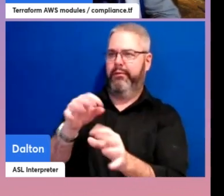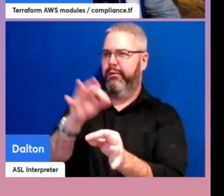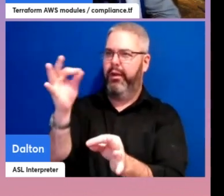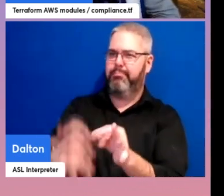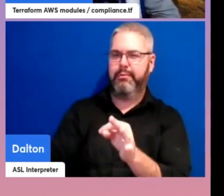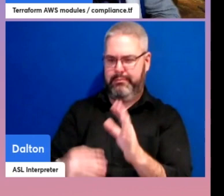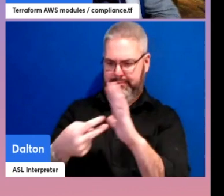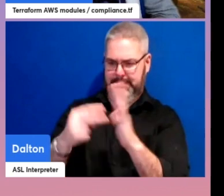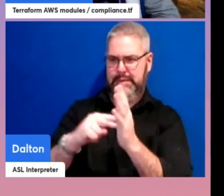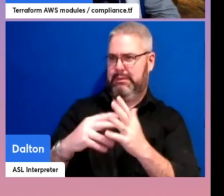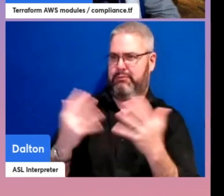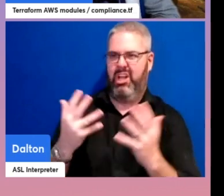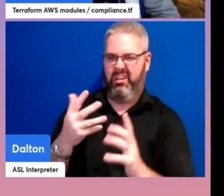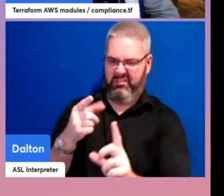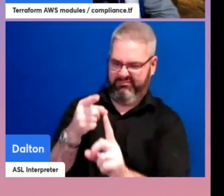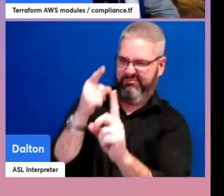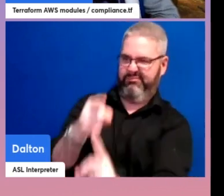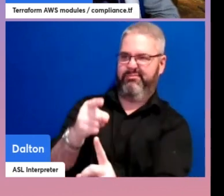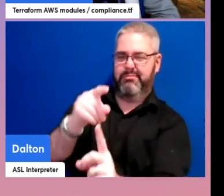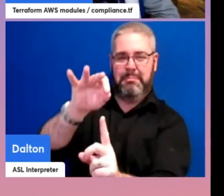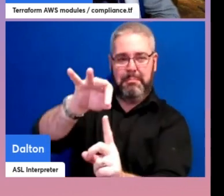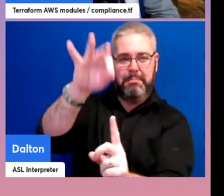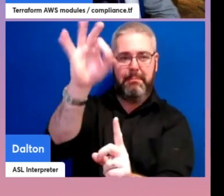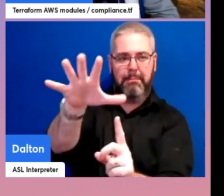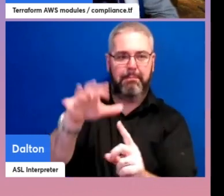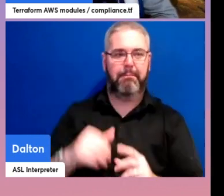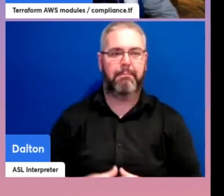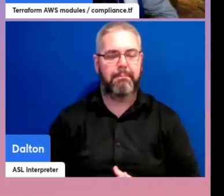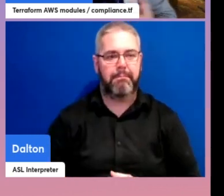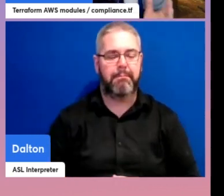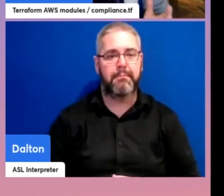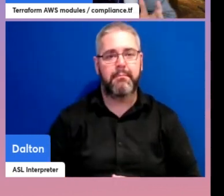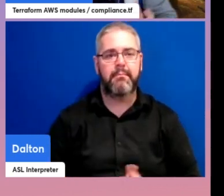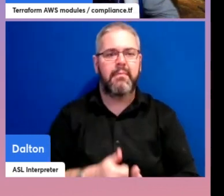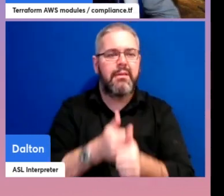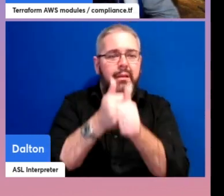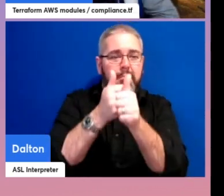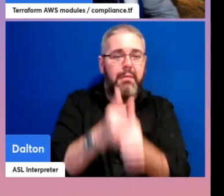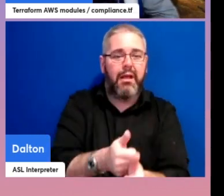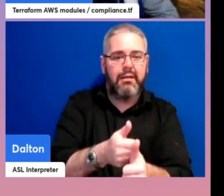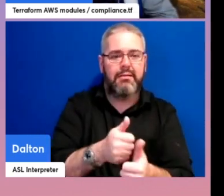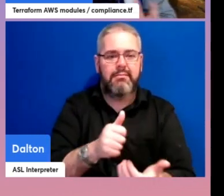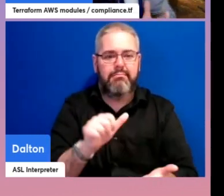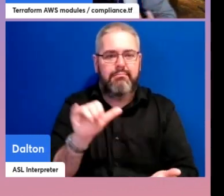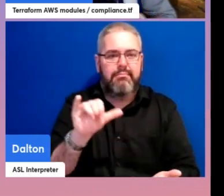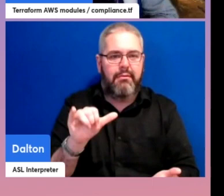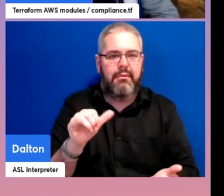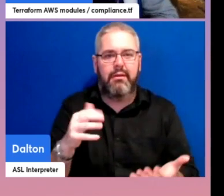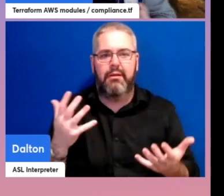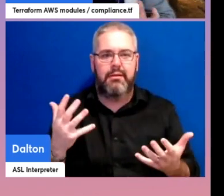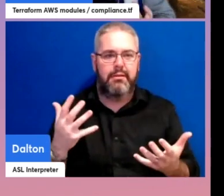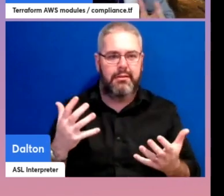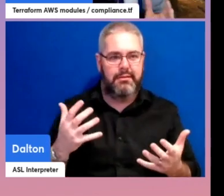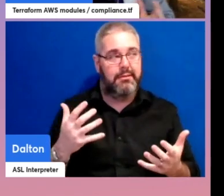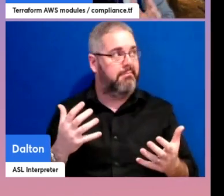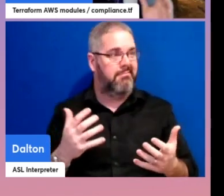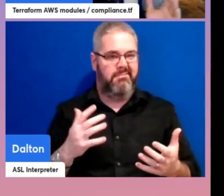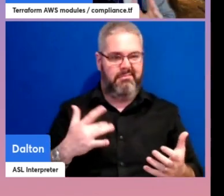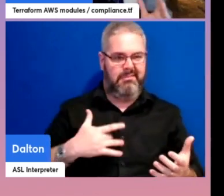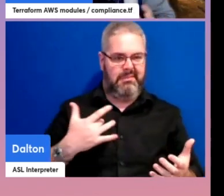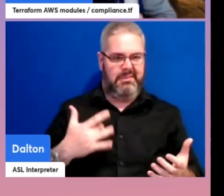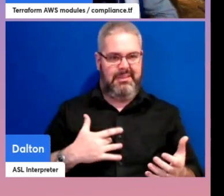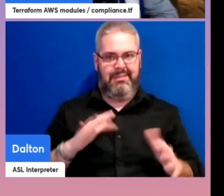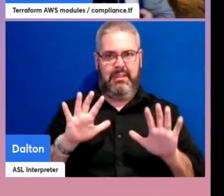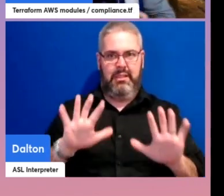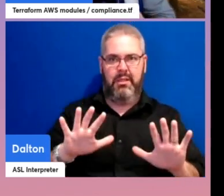is. So compliance is maybe like a strong word, or maybe you think like, oh my God,